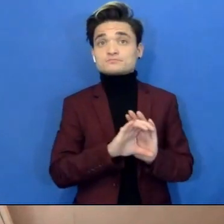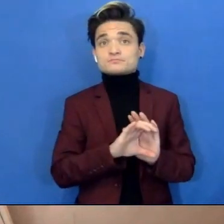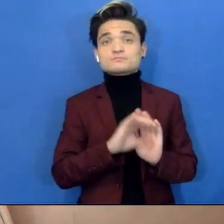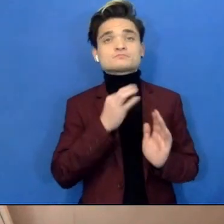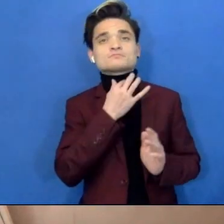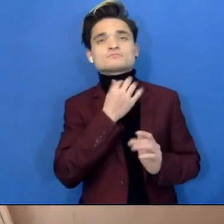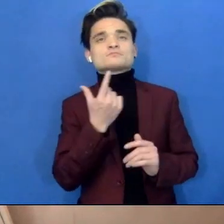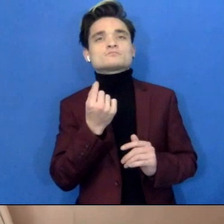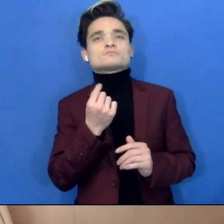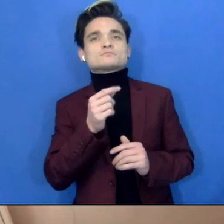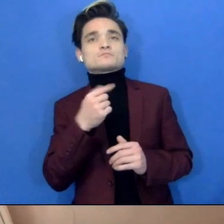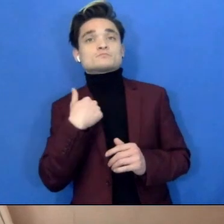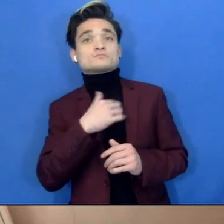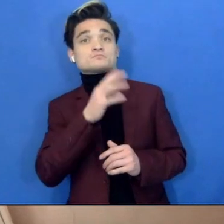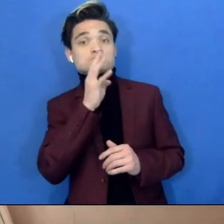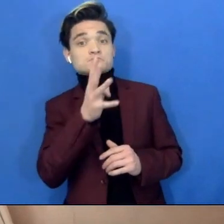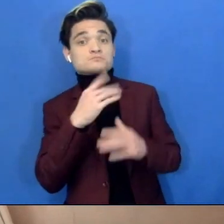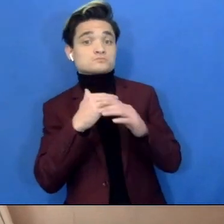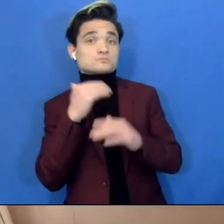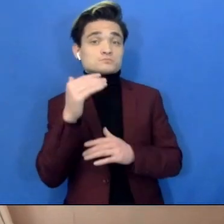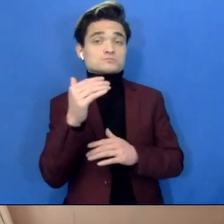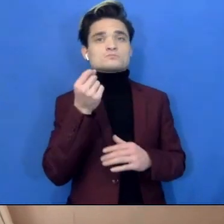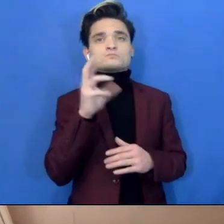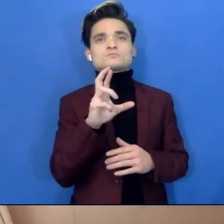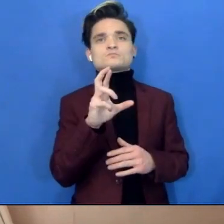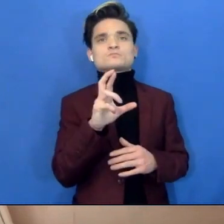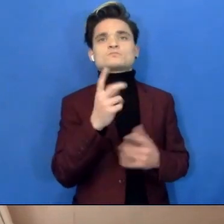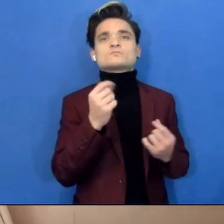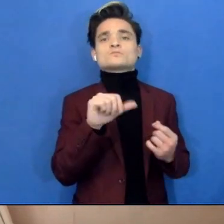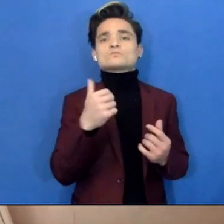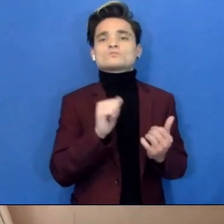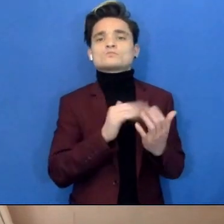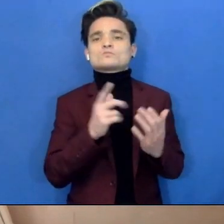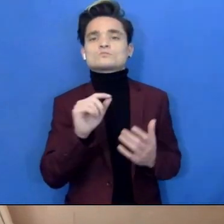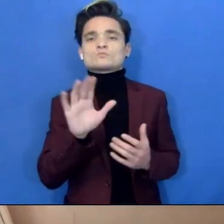How else can we do this, Felipe? Yeah,